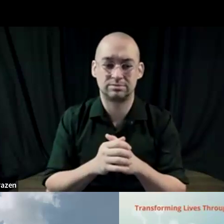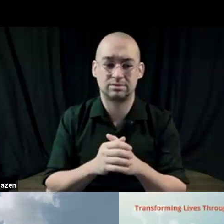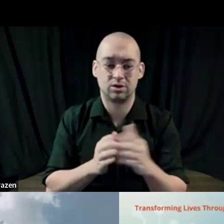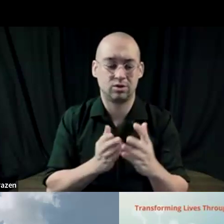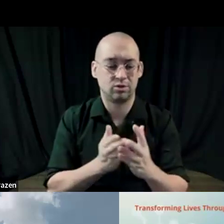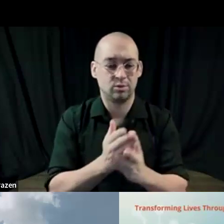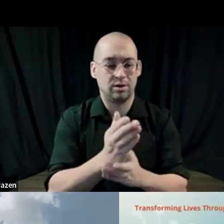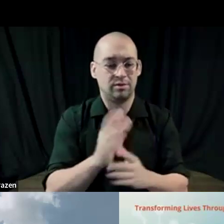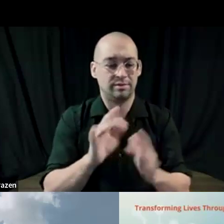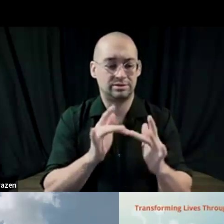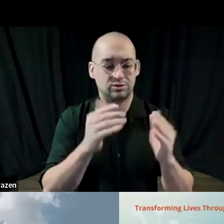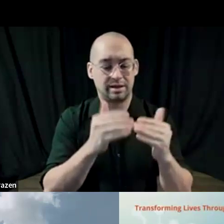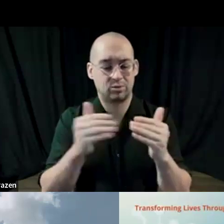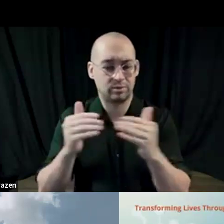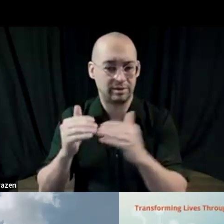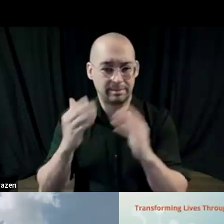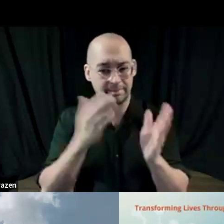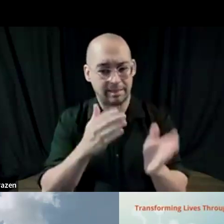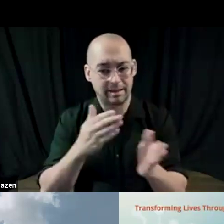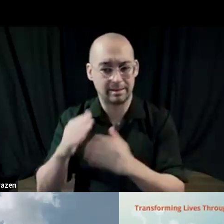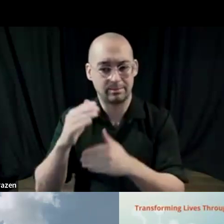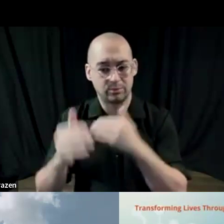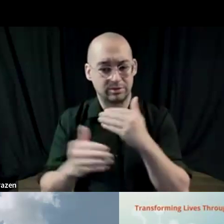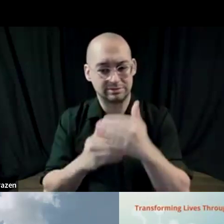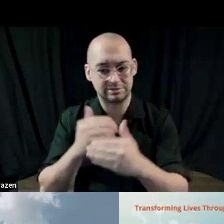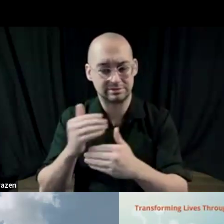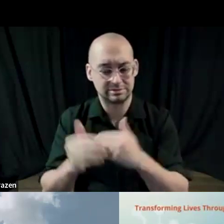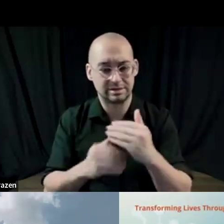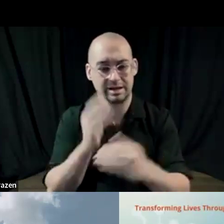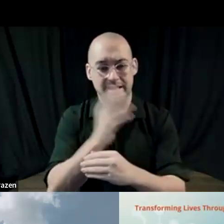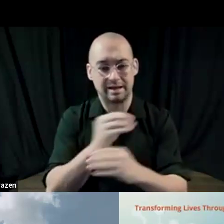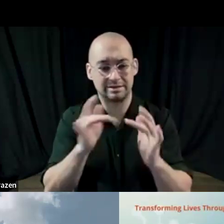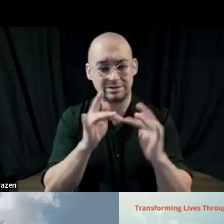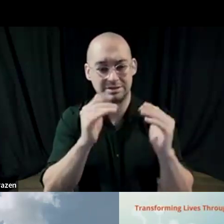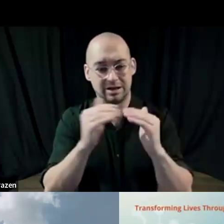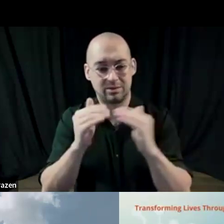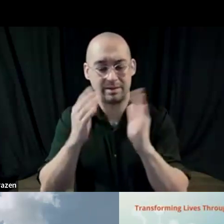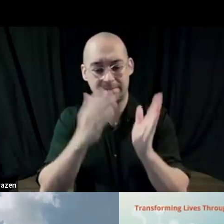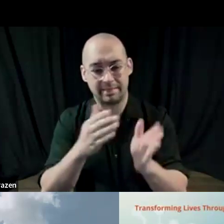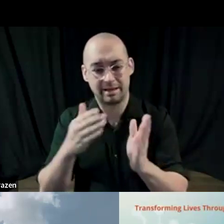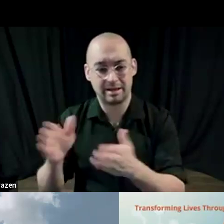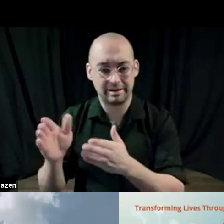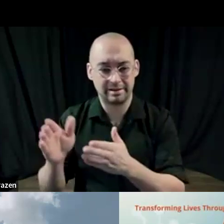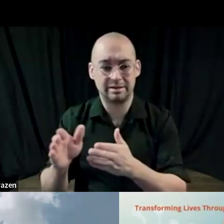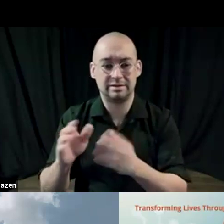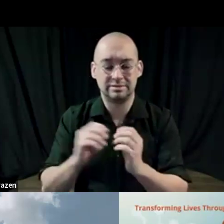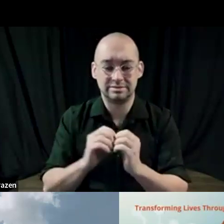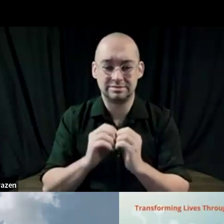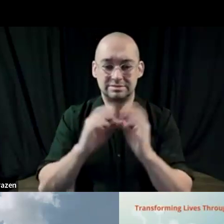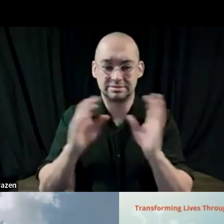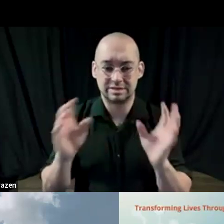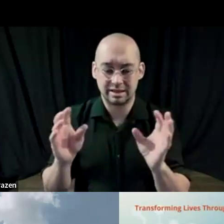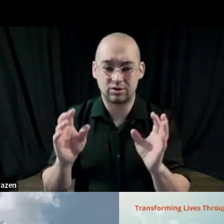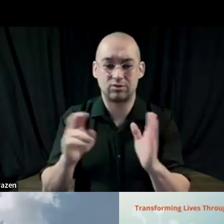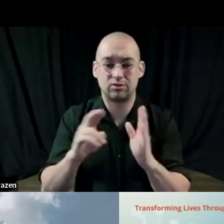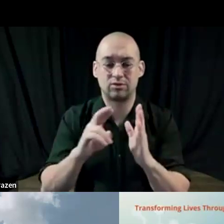digital equity planning process and the digital equity plan, it was very clear that there was a role